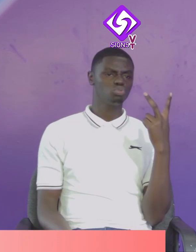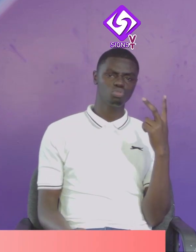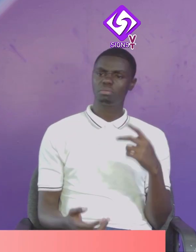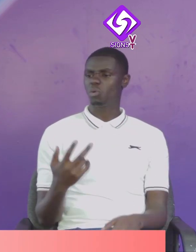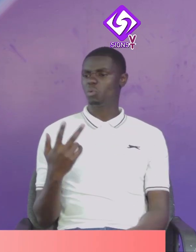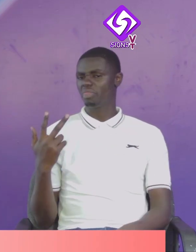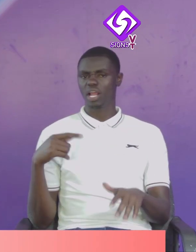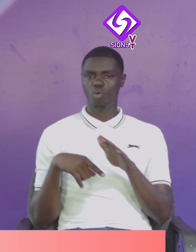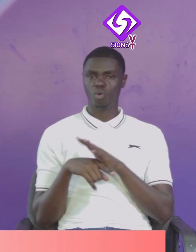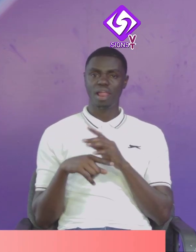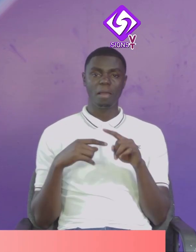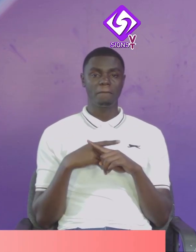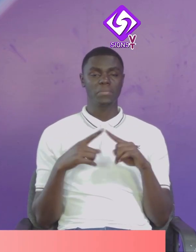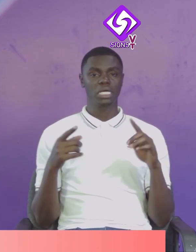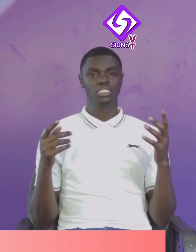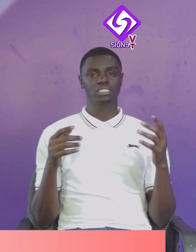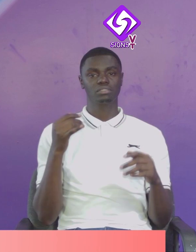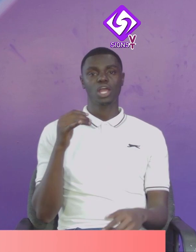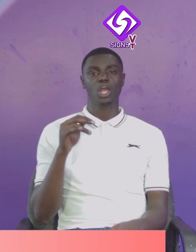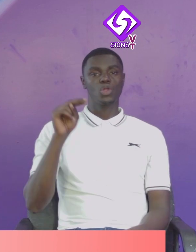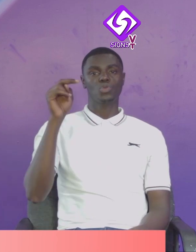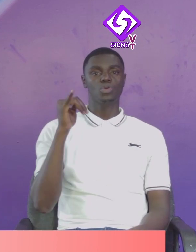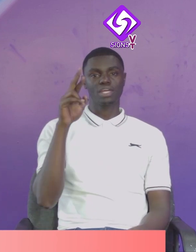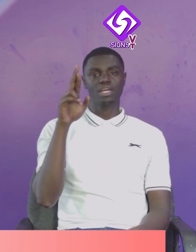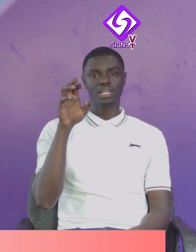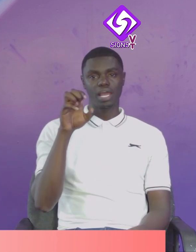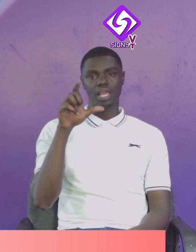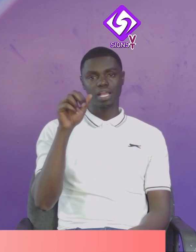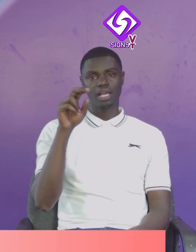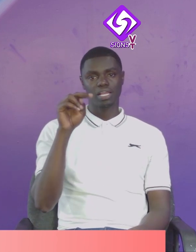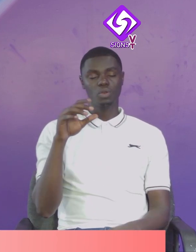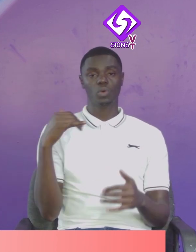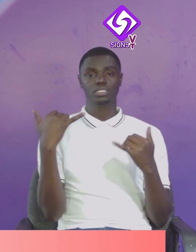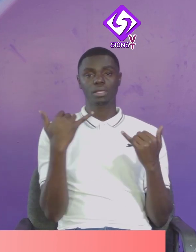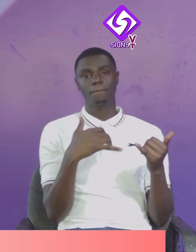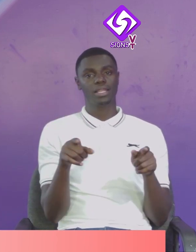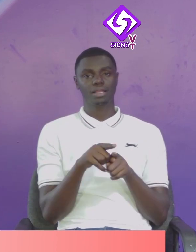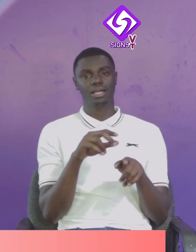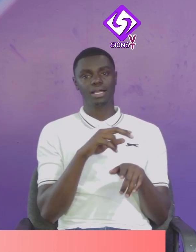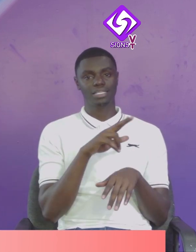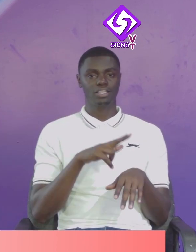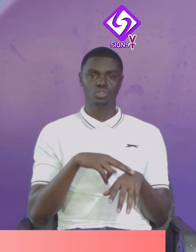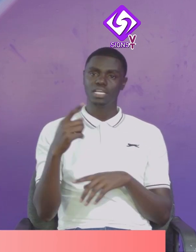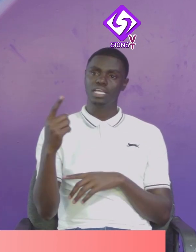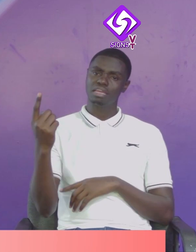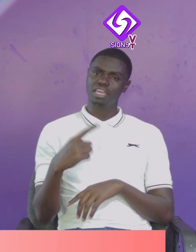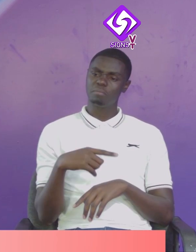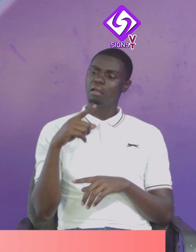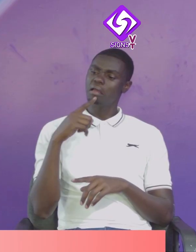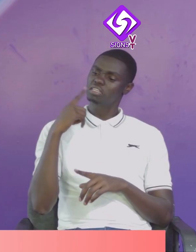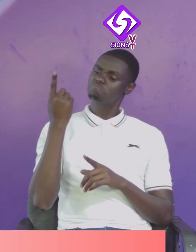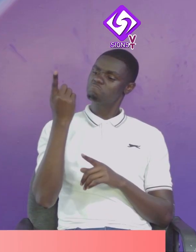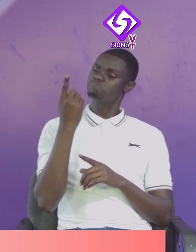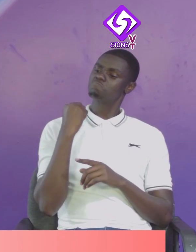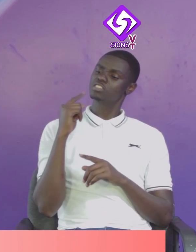But unfortunately, he found that Northern Ireland were playing as a nation. Right. And they came in as underdogs. They never believed